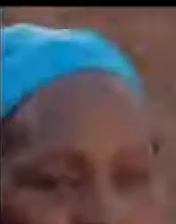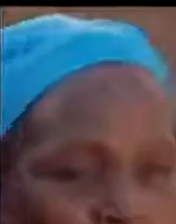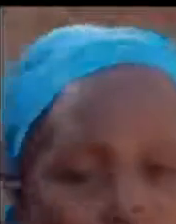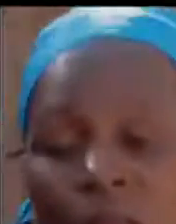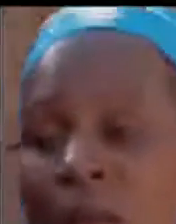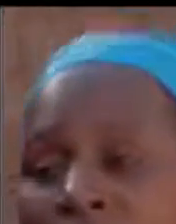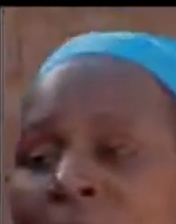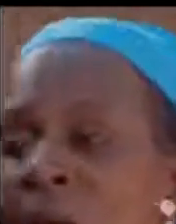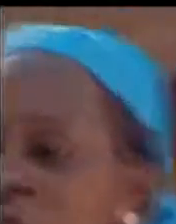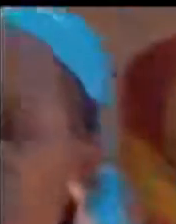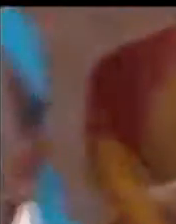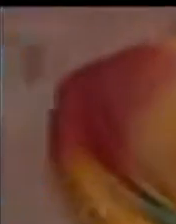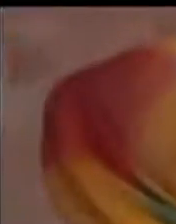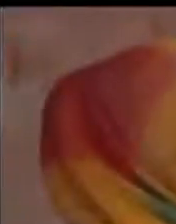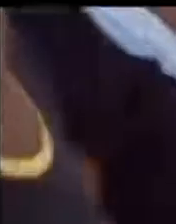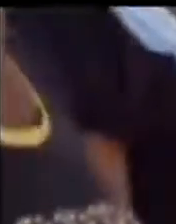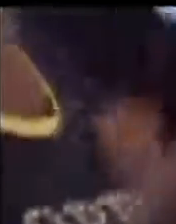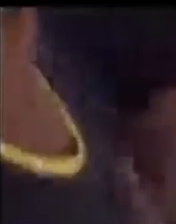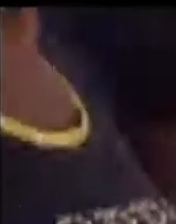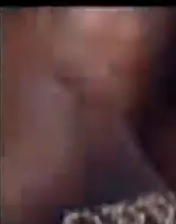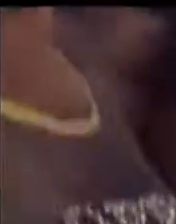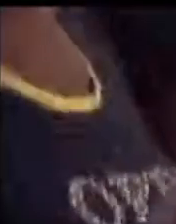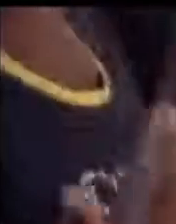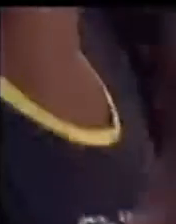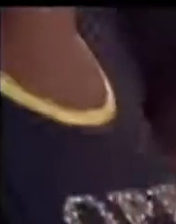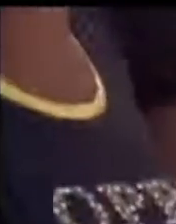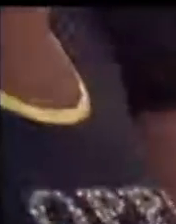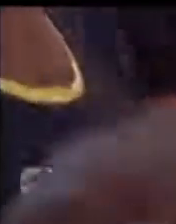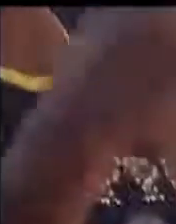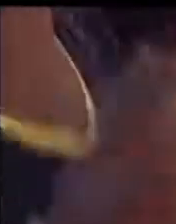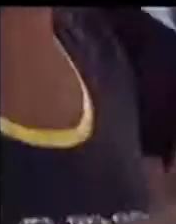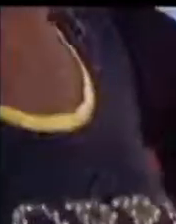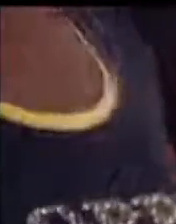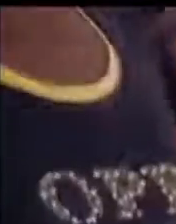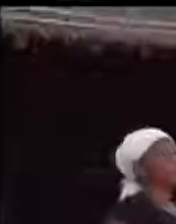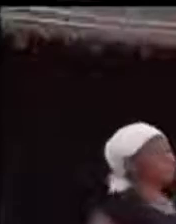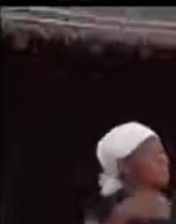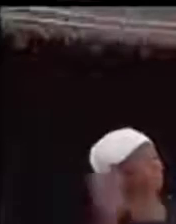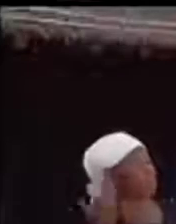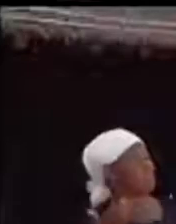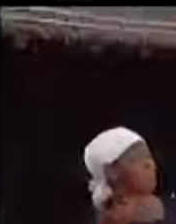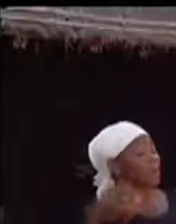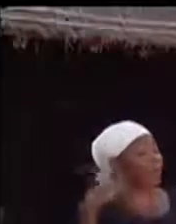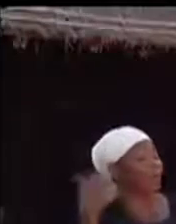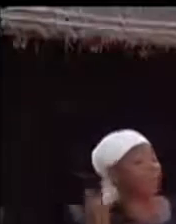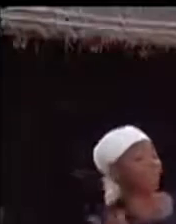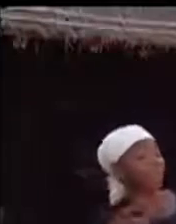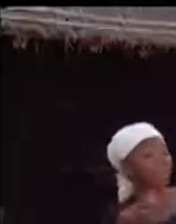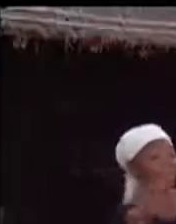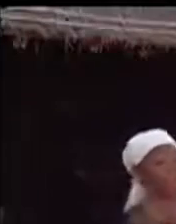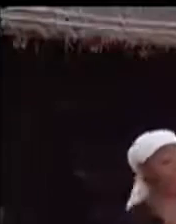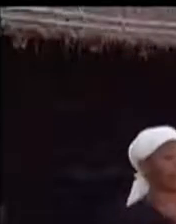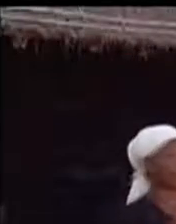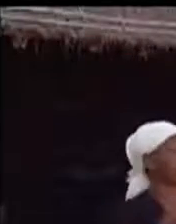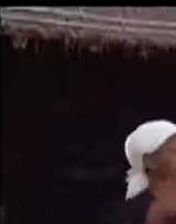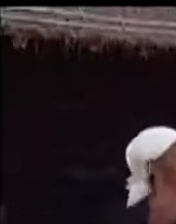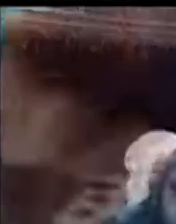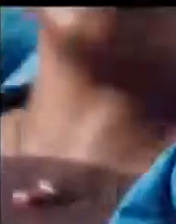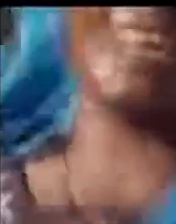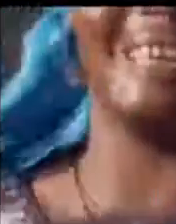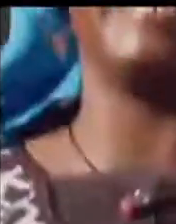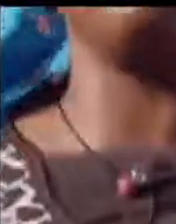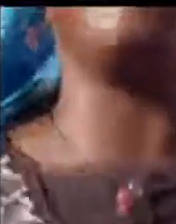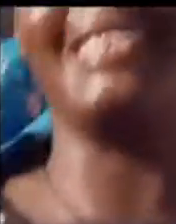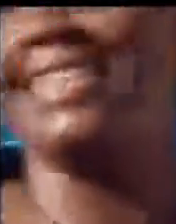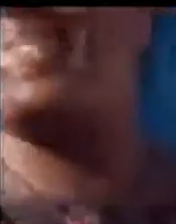Meanwhile, Alima is playing a key role in spreading the word about healthy living. Through songs, she informs people about safeguarding